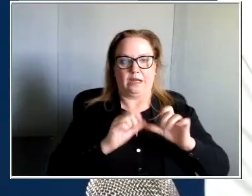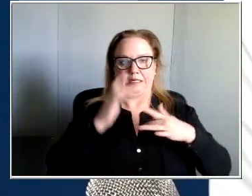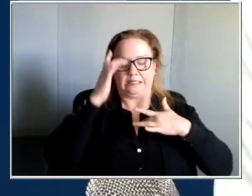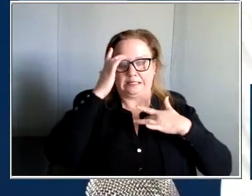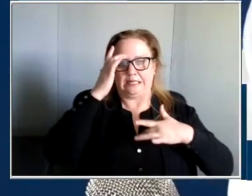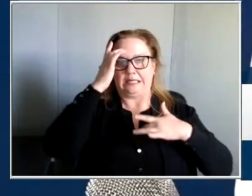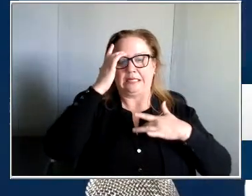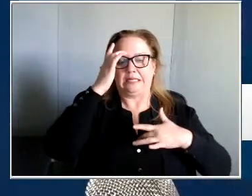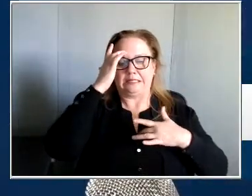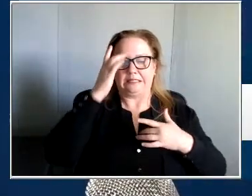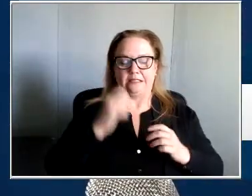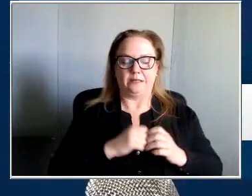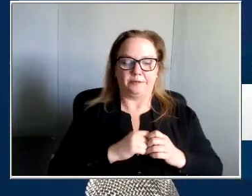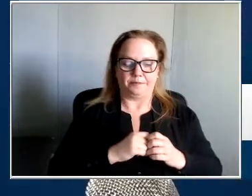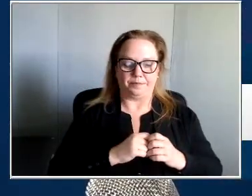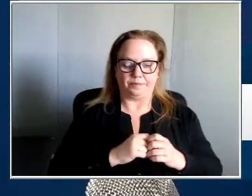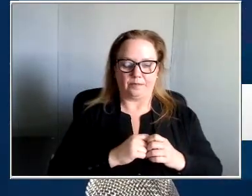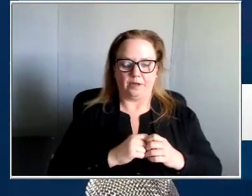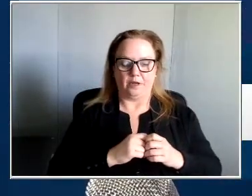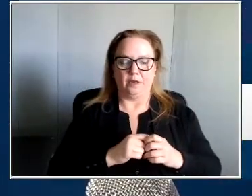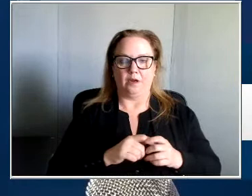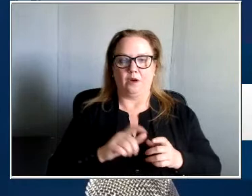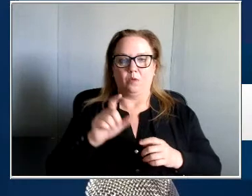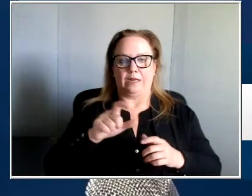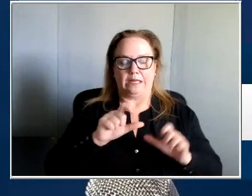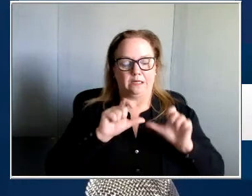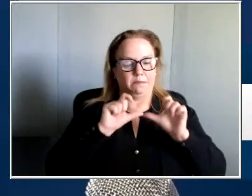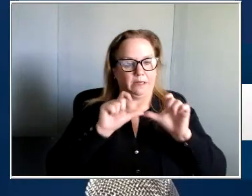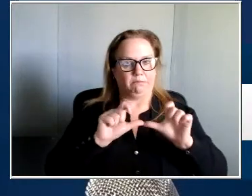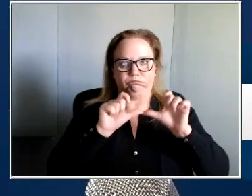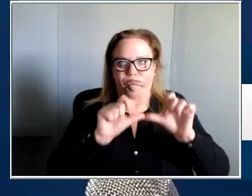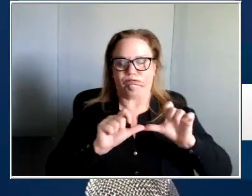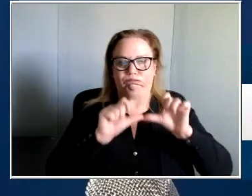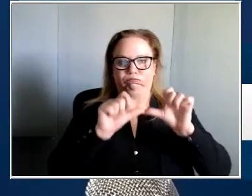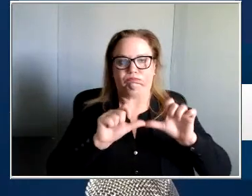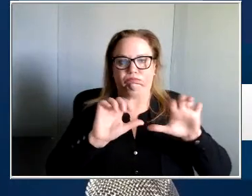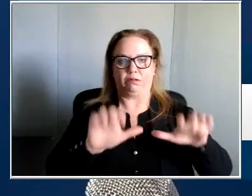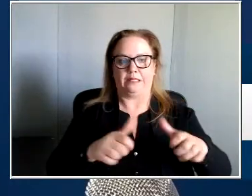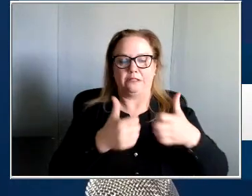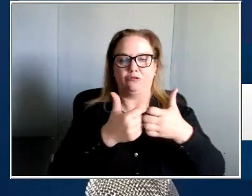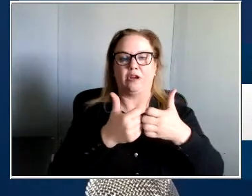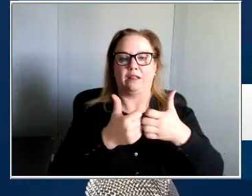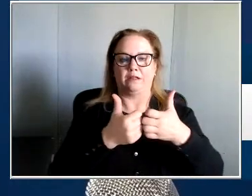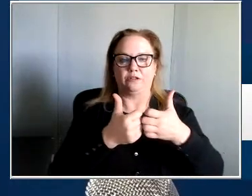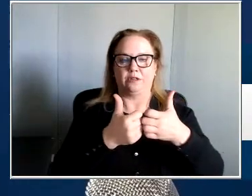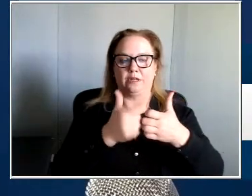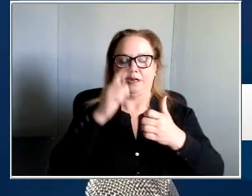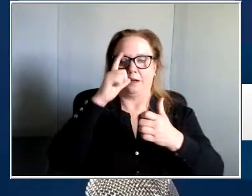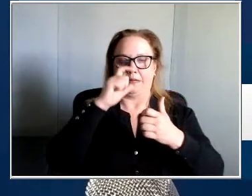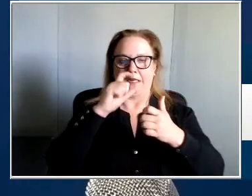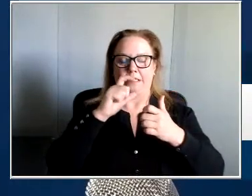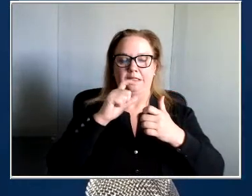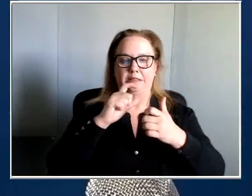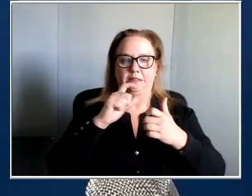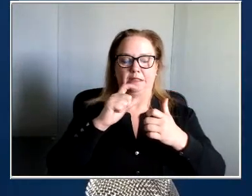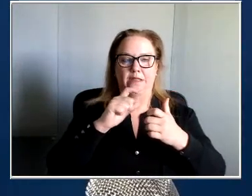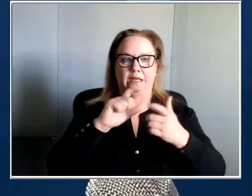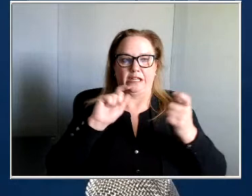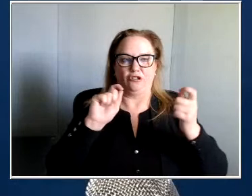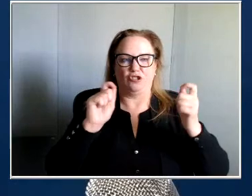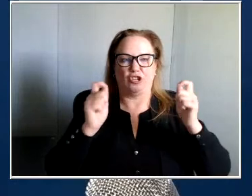I think we're going to have to be vigilant, because the challenge to us is, because it can mutate so fast,